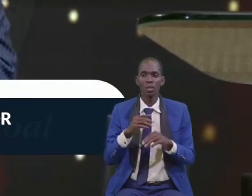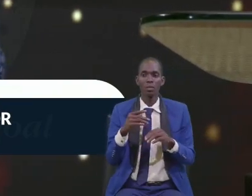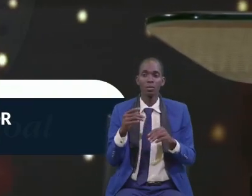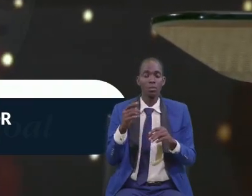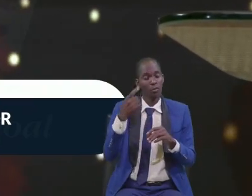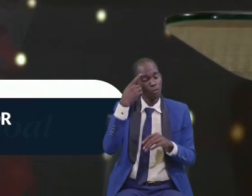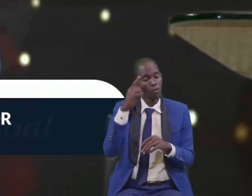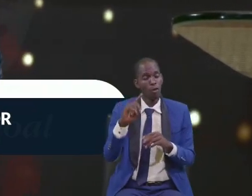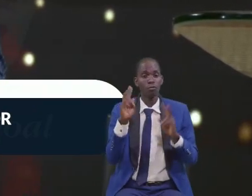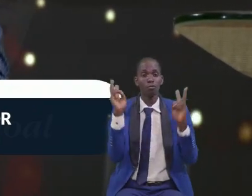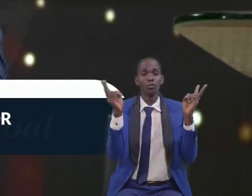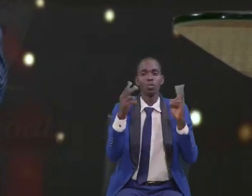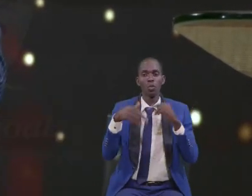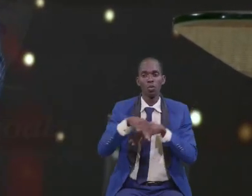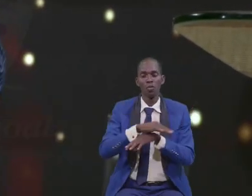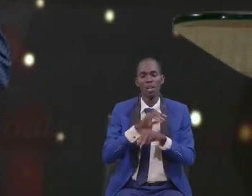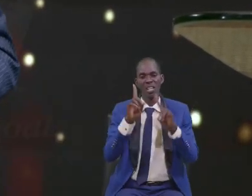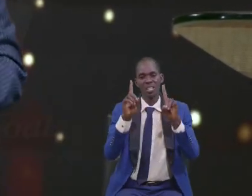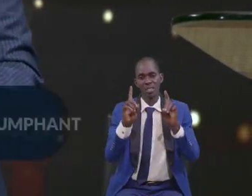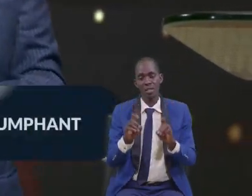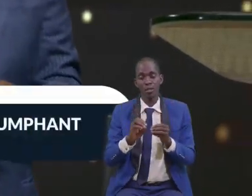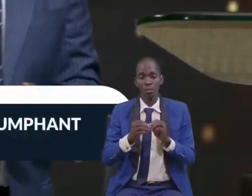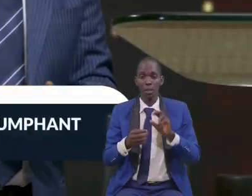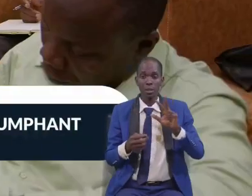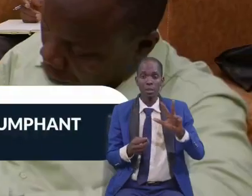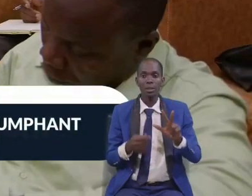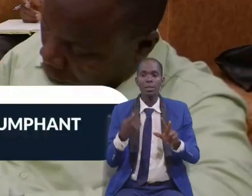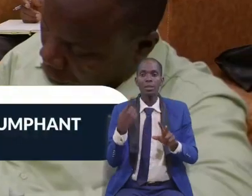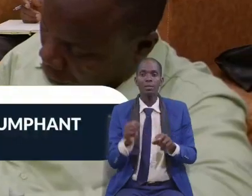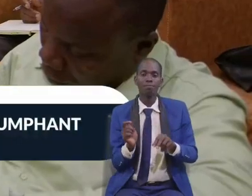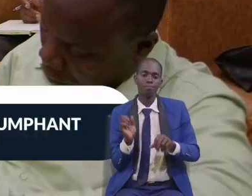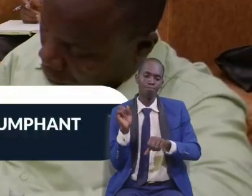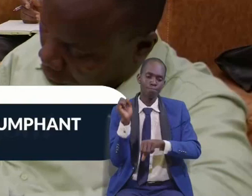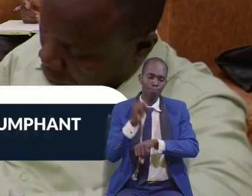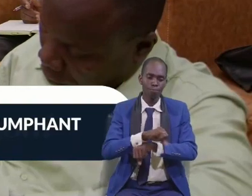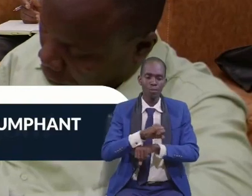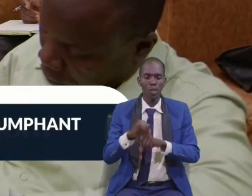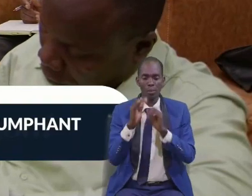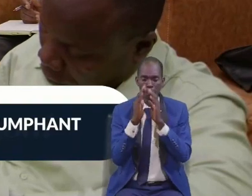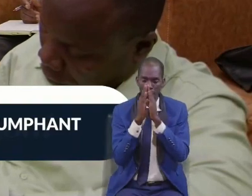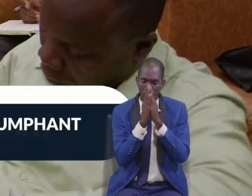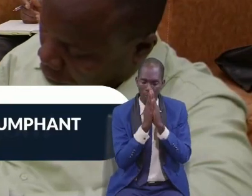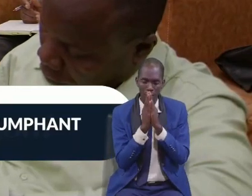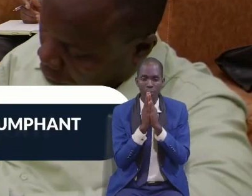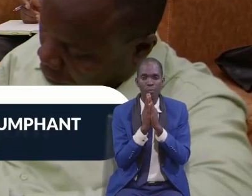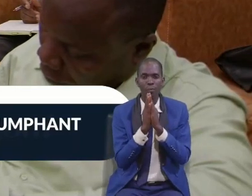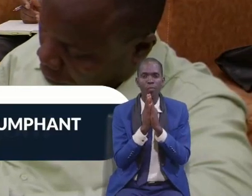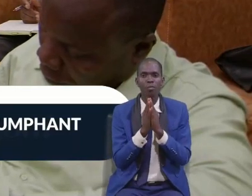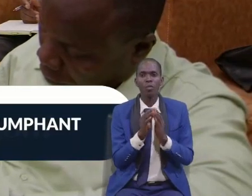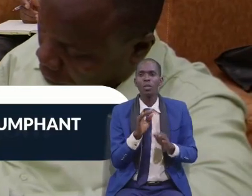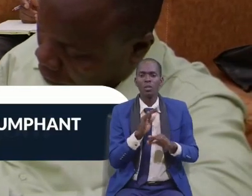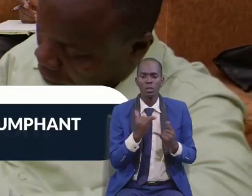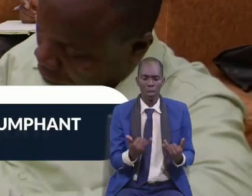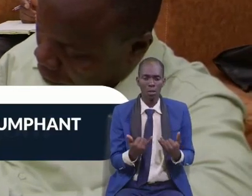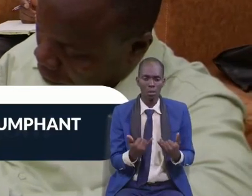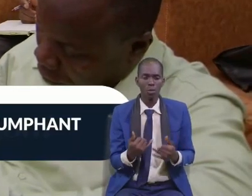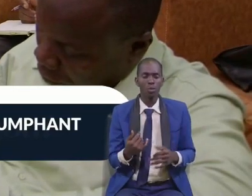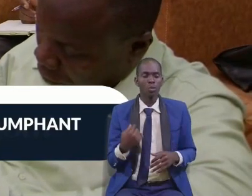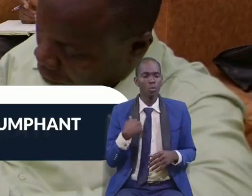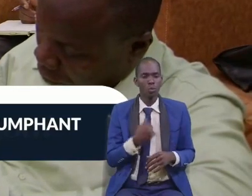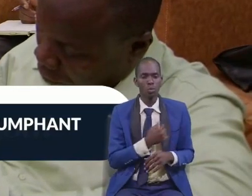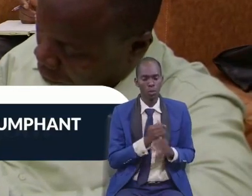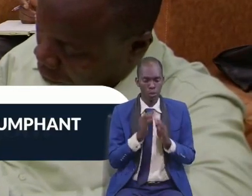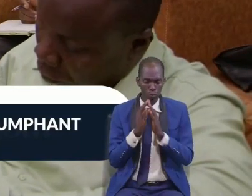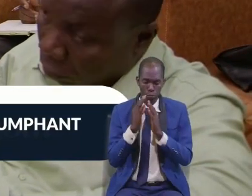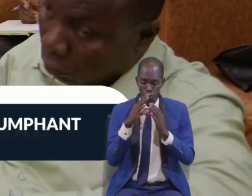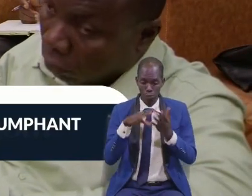three, prevailing prayer. Prevailing prayer. Now, just study alone will not